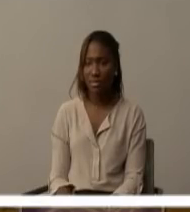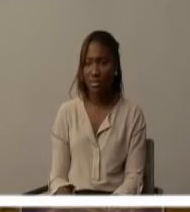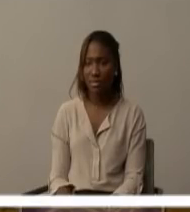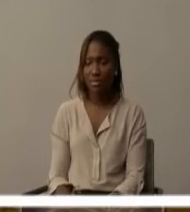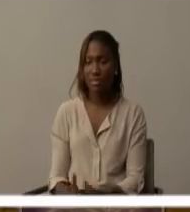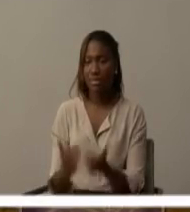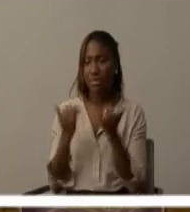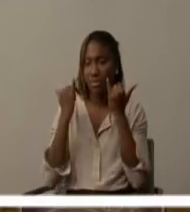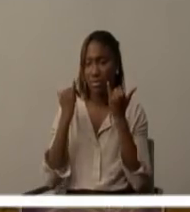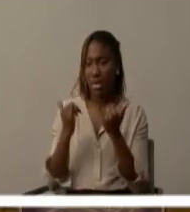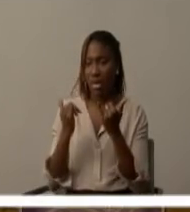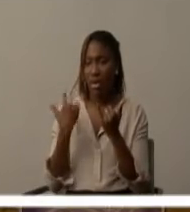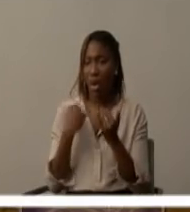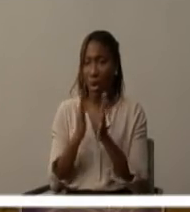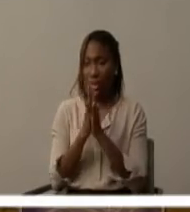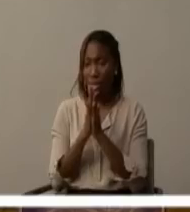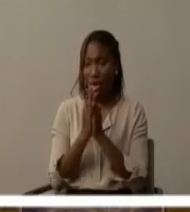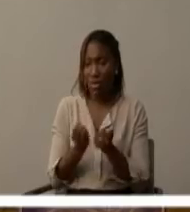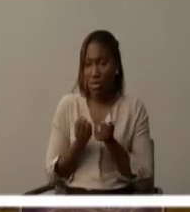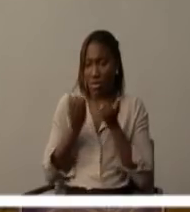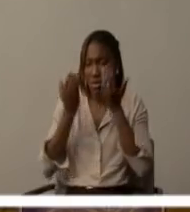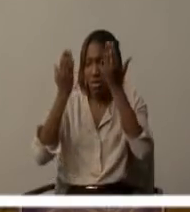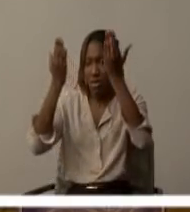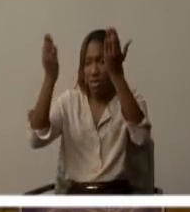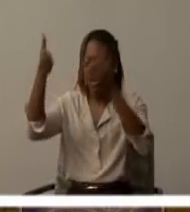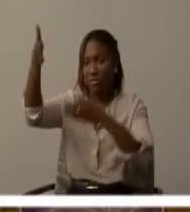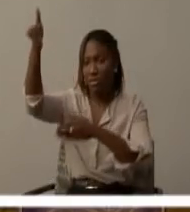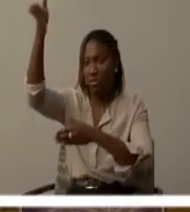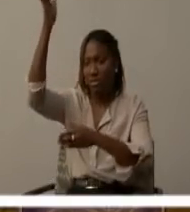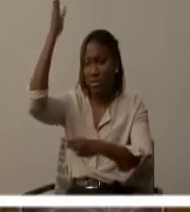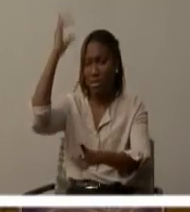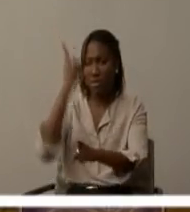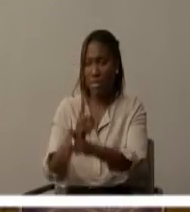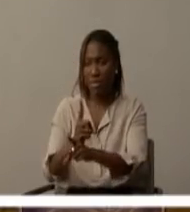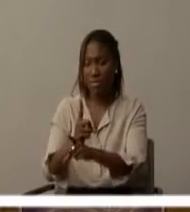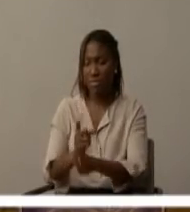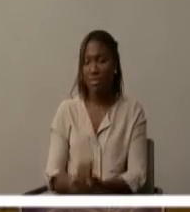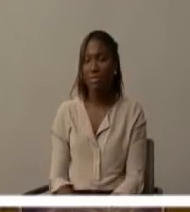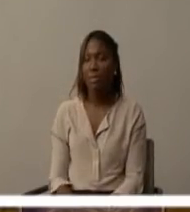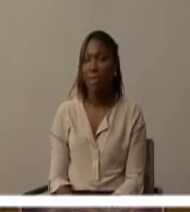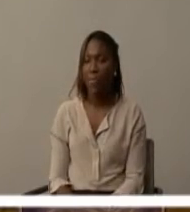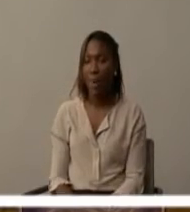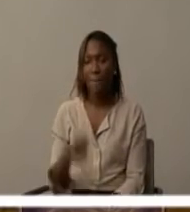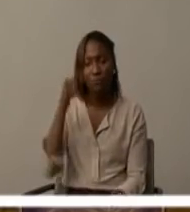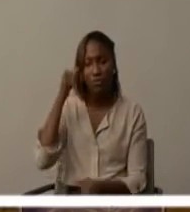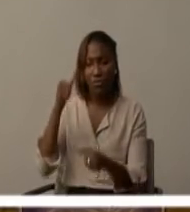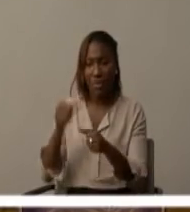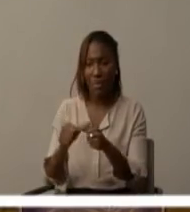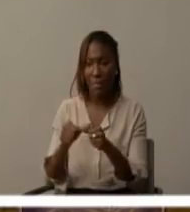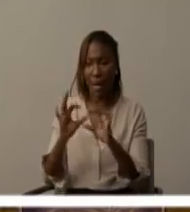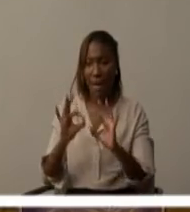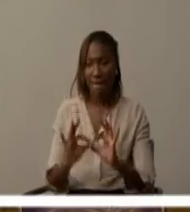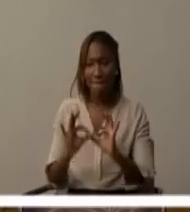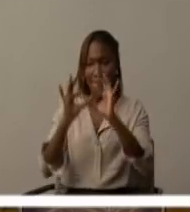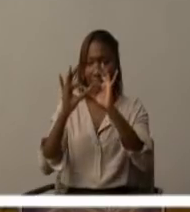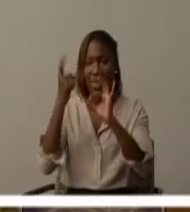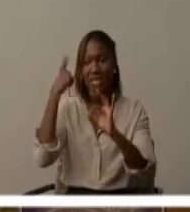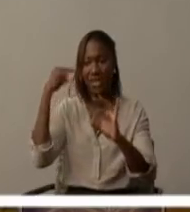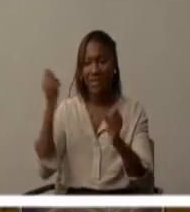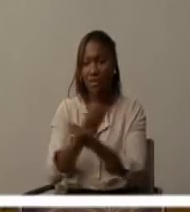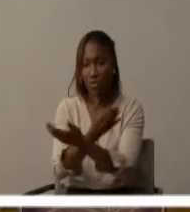We bring our prayer to the Father through Christ Jesus, our Lord. Amen. Amen. And remember, the Mass is being offered for your